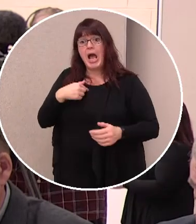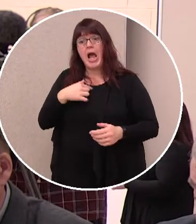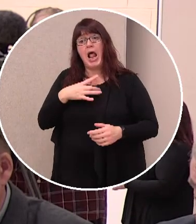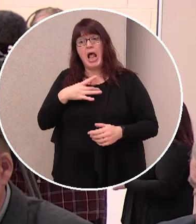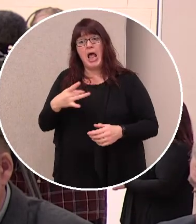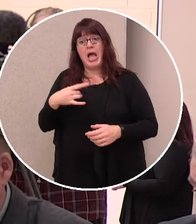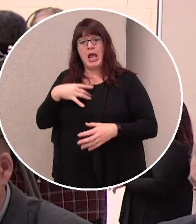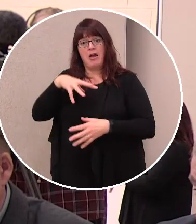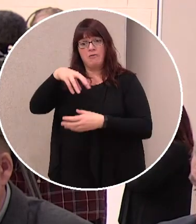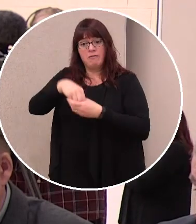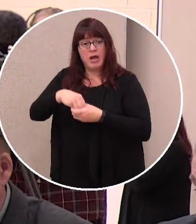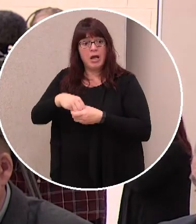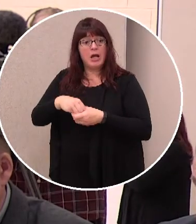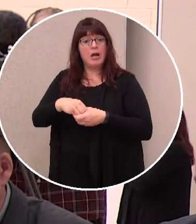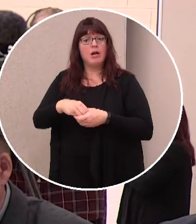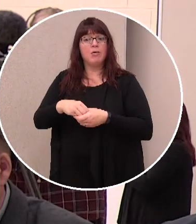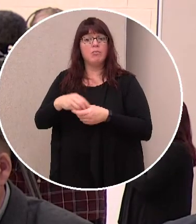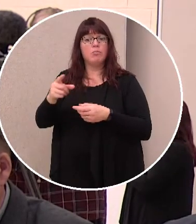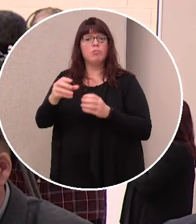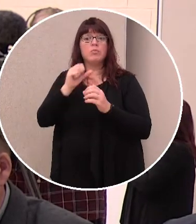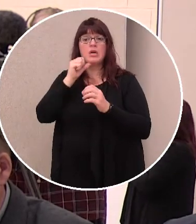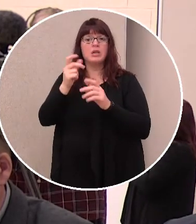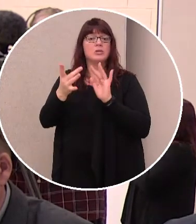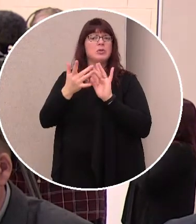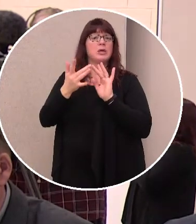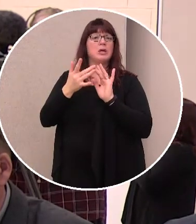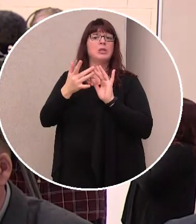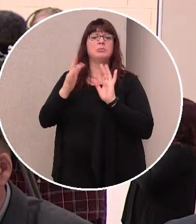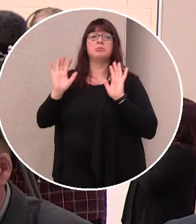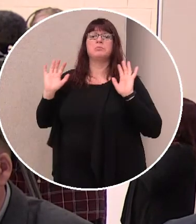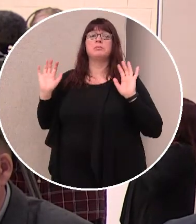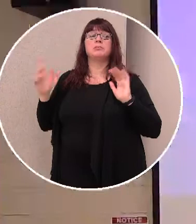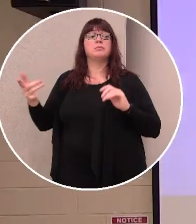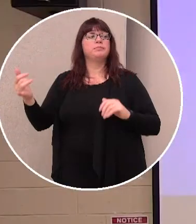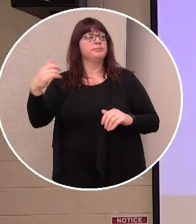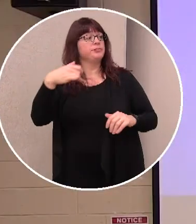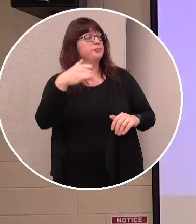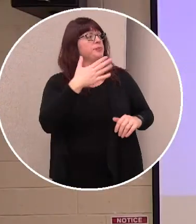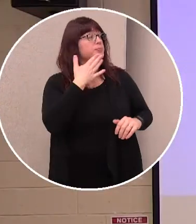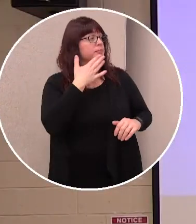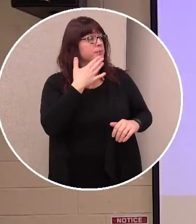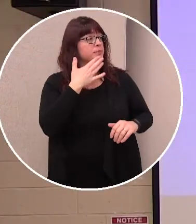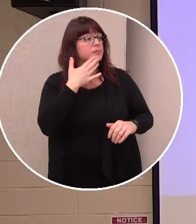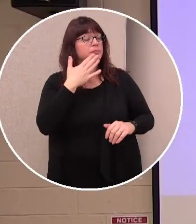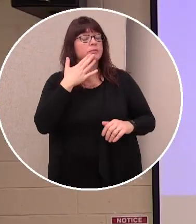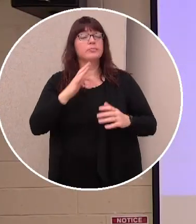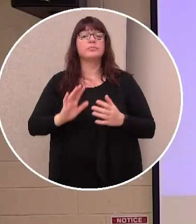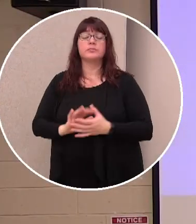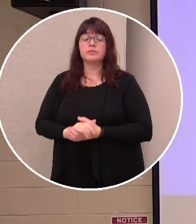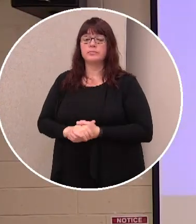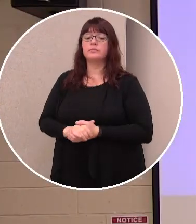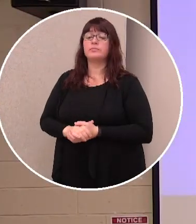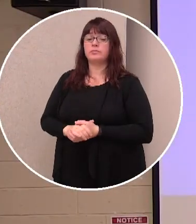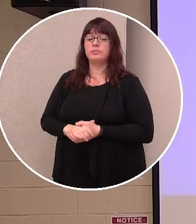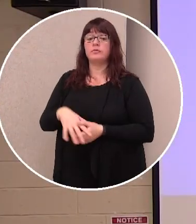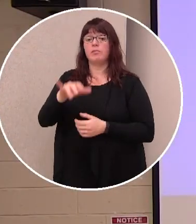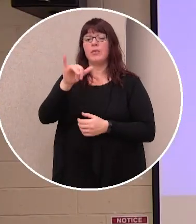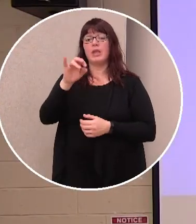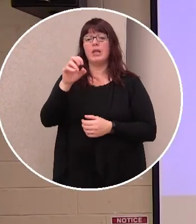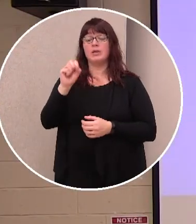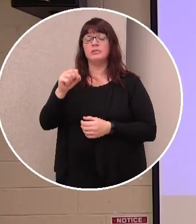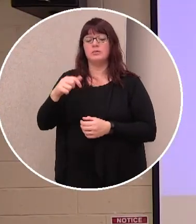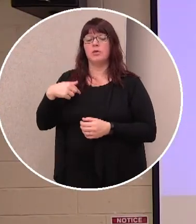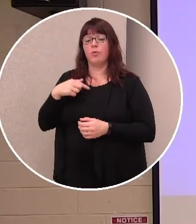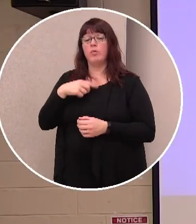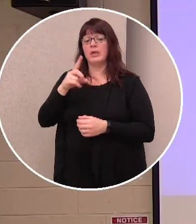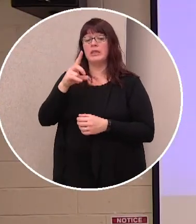little more on it. That's all. Sorry, thank you, Peter. And out of that, there was a request